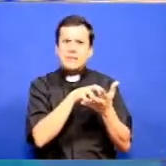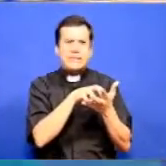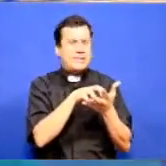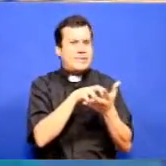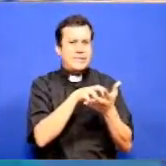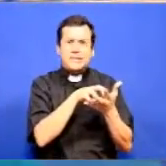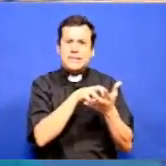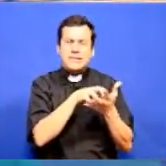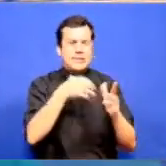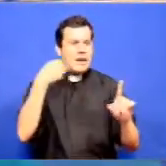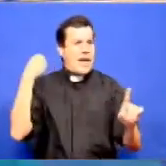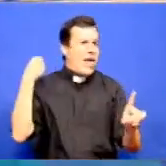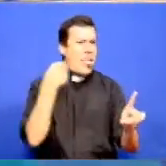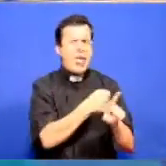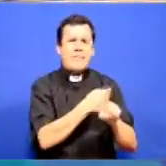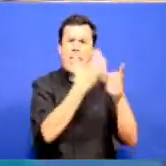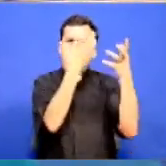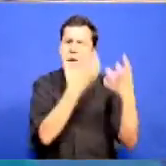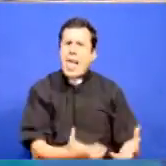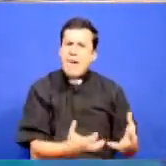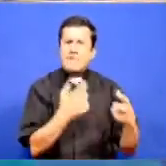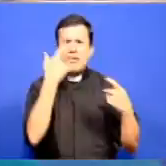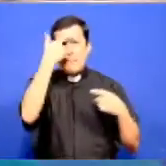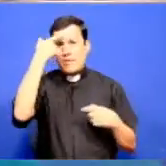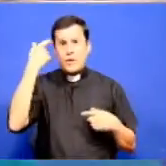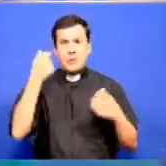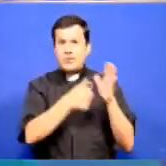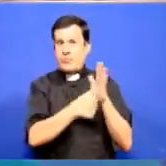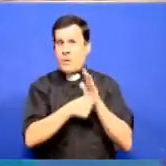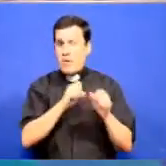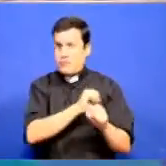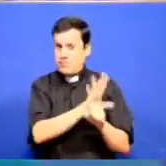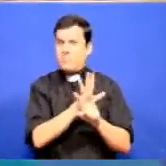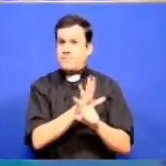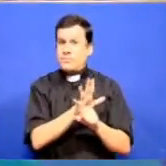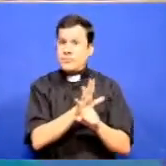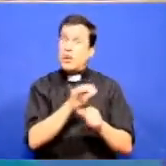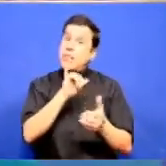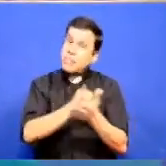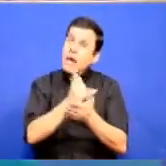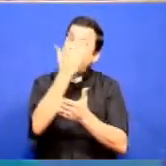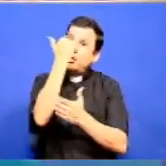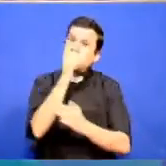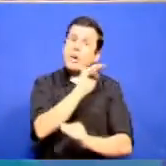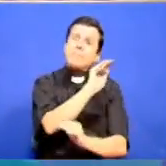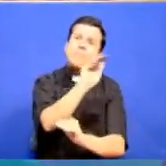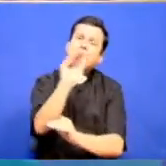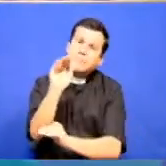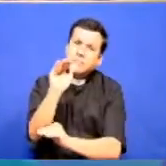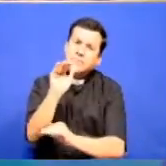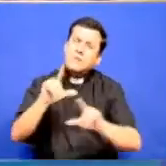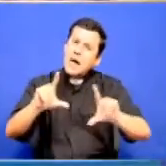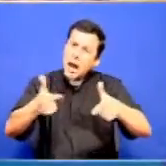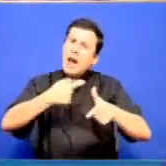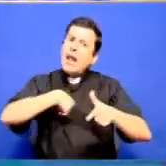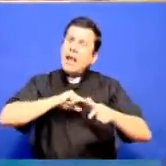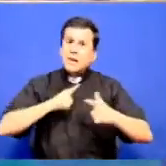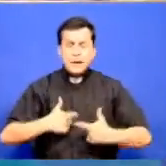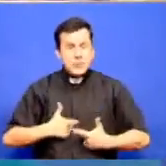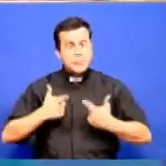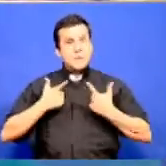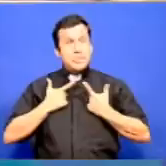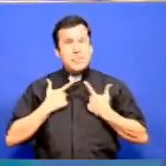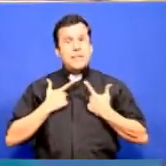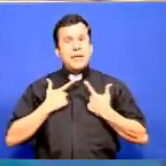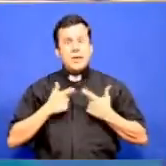pandemic. Therefore, we call upon all of us to continue living the values of compassion